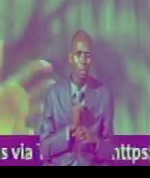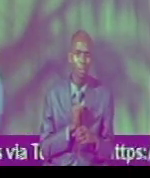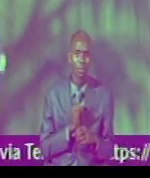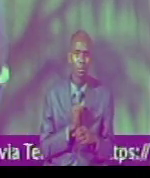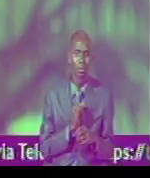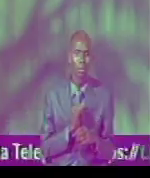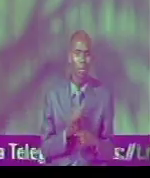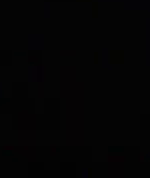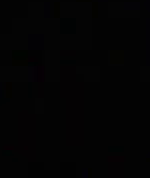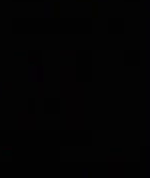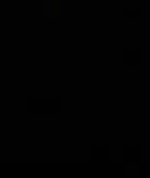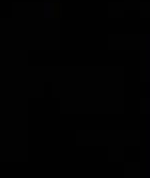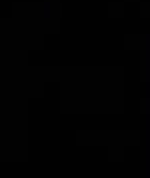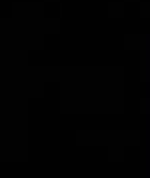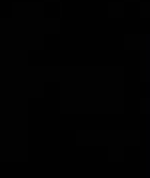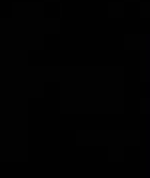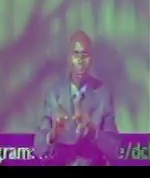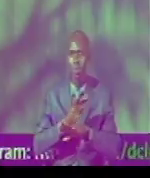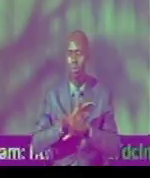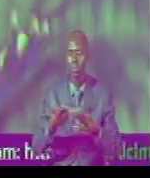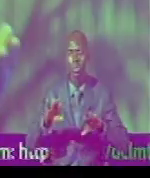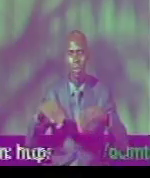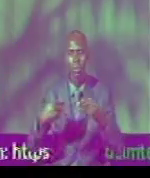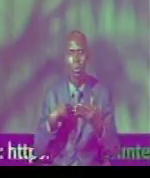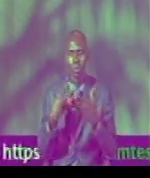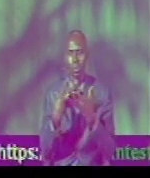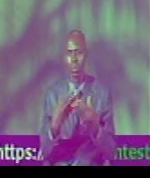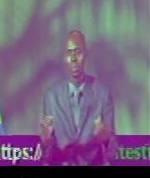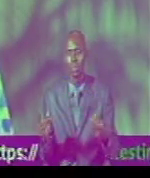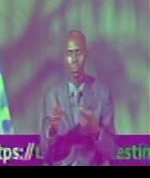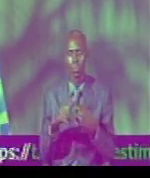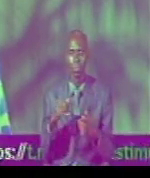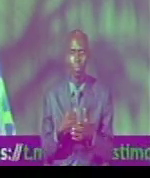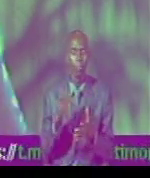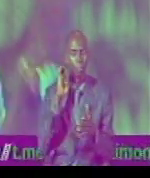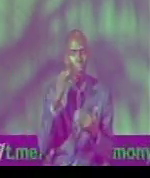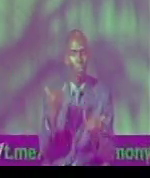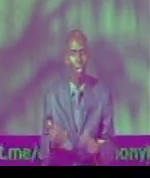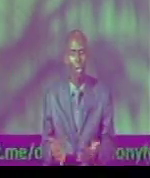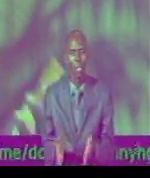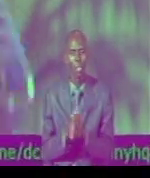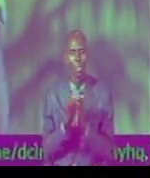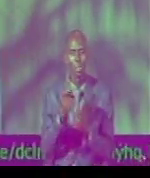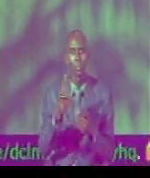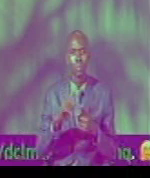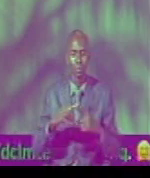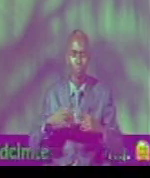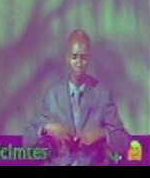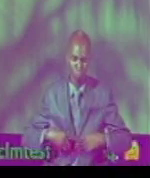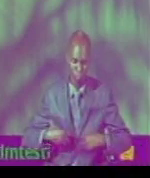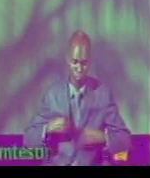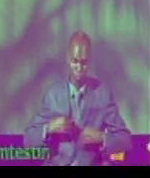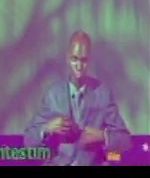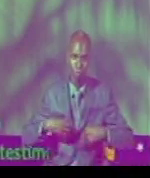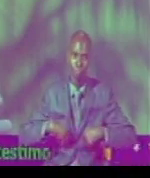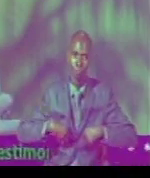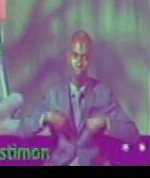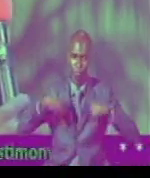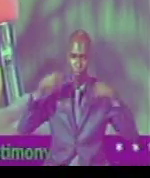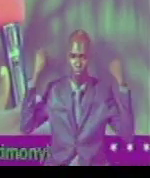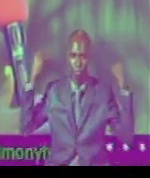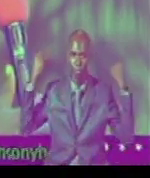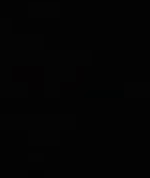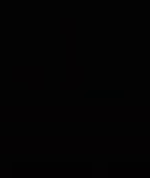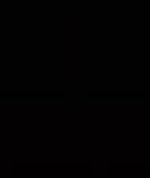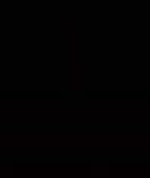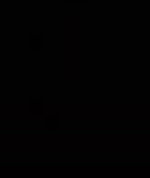or give me a solution. He now asked me to off my clothes. I did. He showed me a tattoo